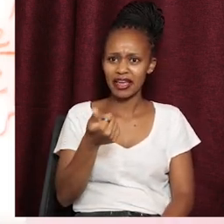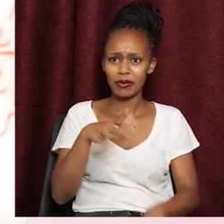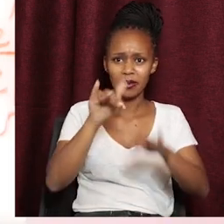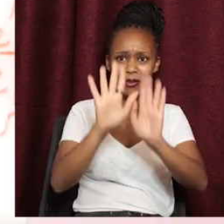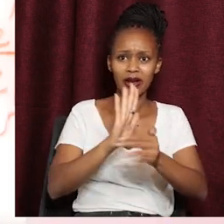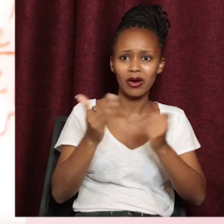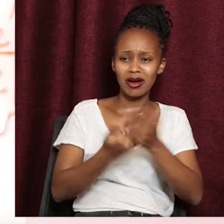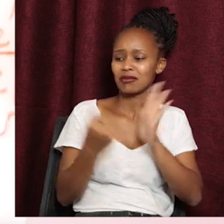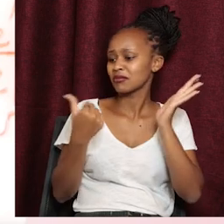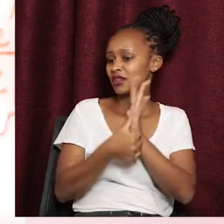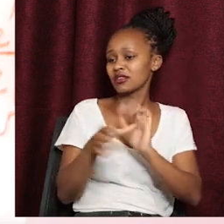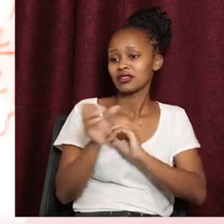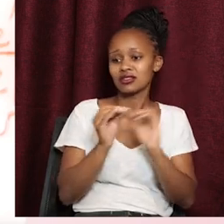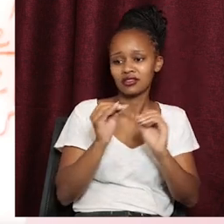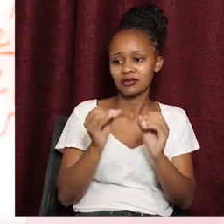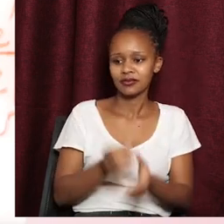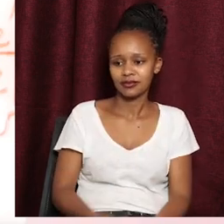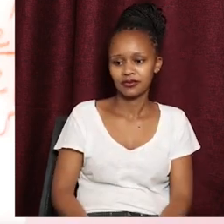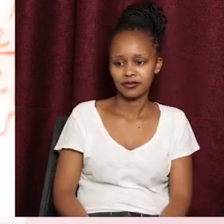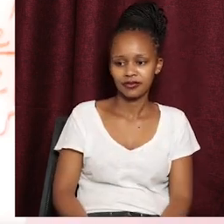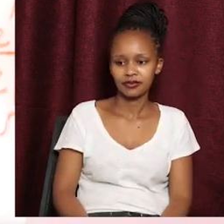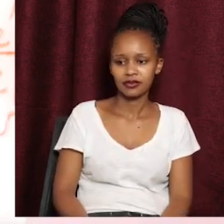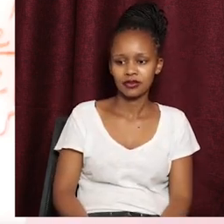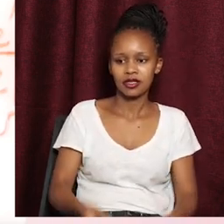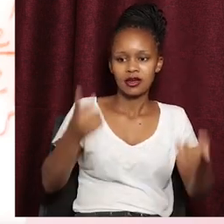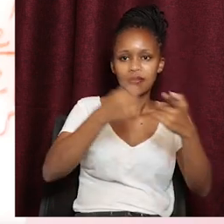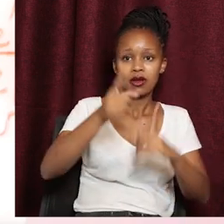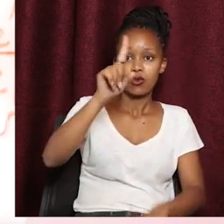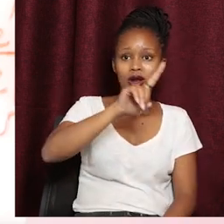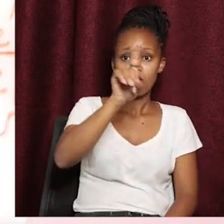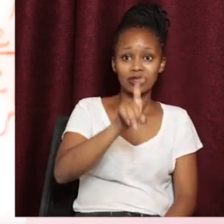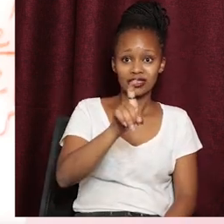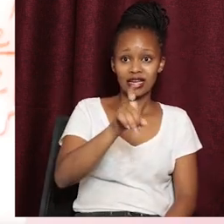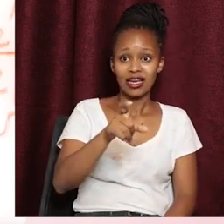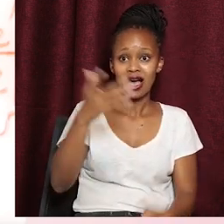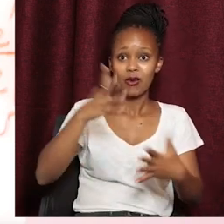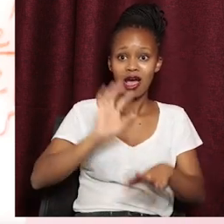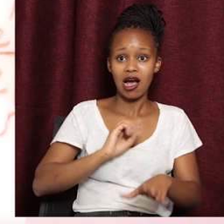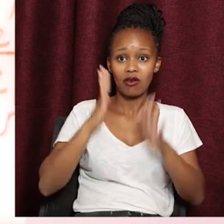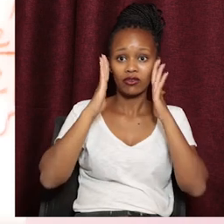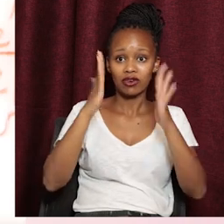problem. But I have only one question. Where is our focus?